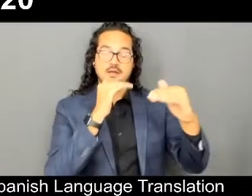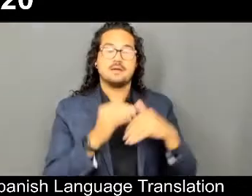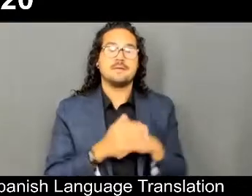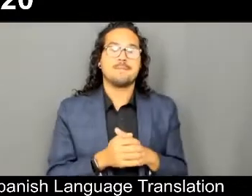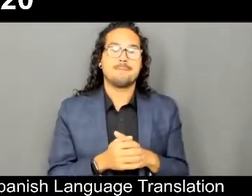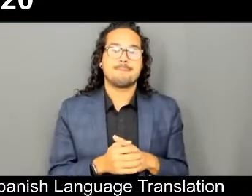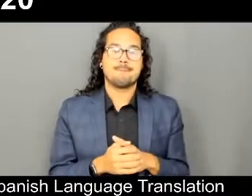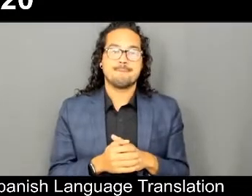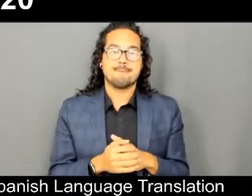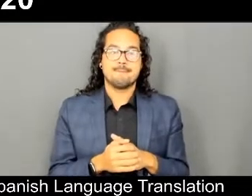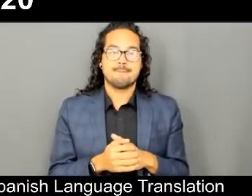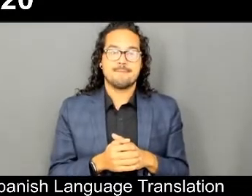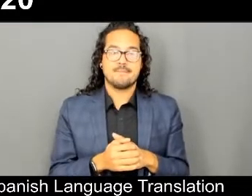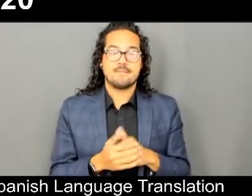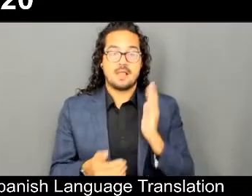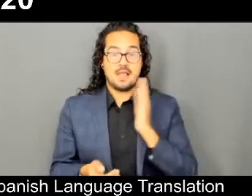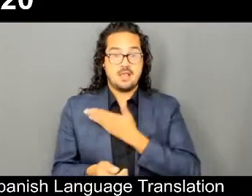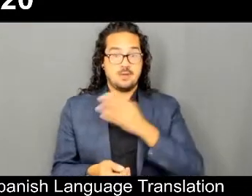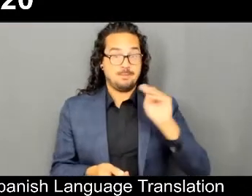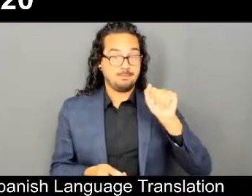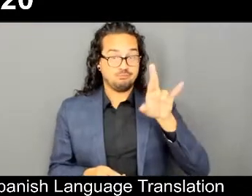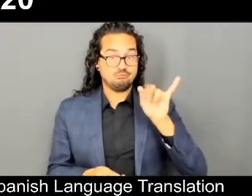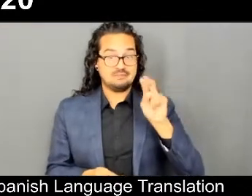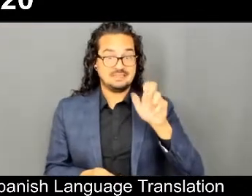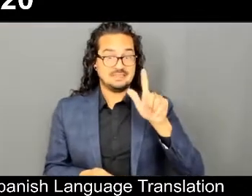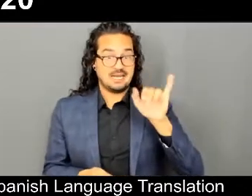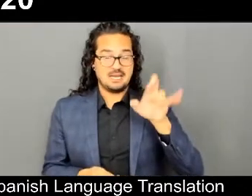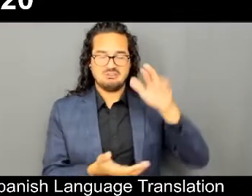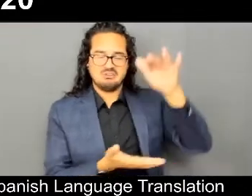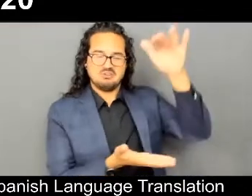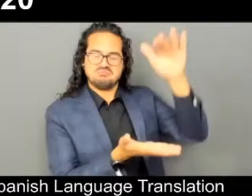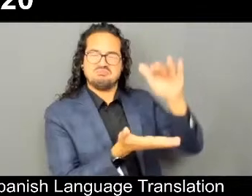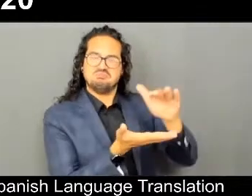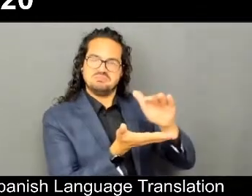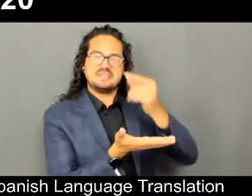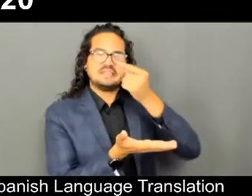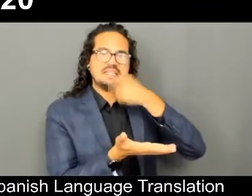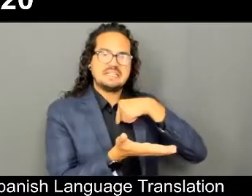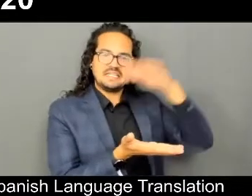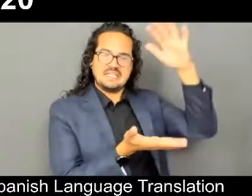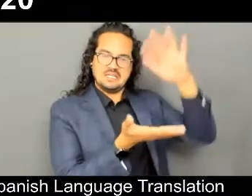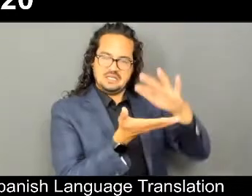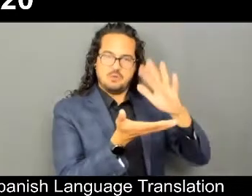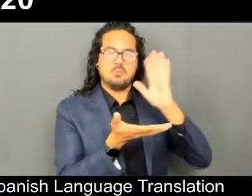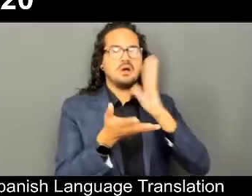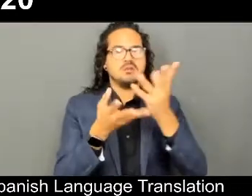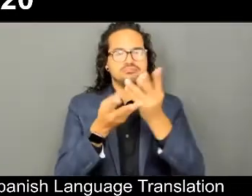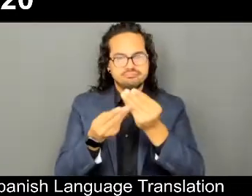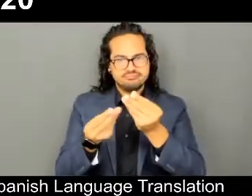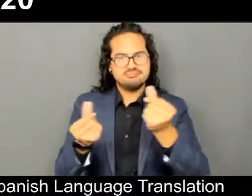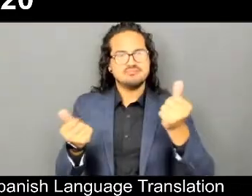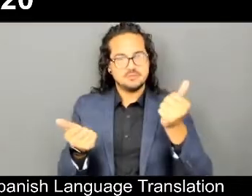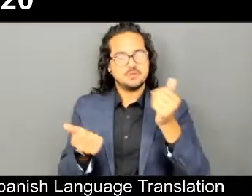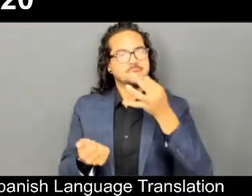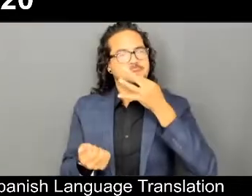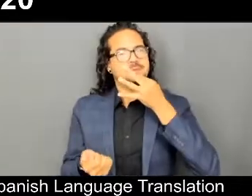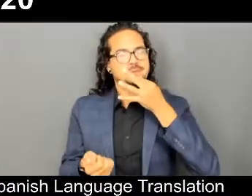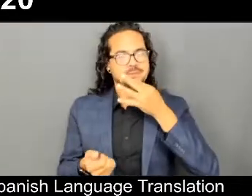as deep, and it should be eroding sooner in the day to allow us to finish up some operations here that we're looking at on the